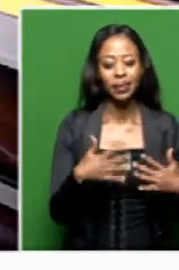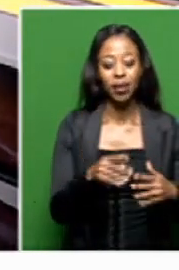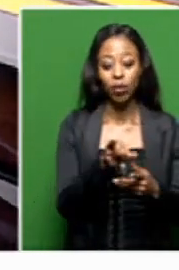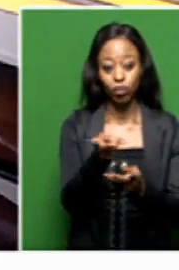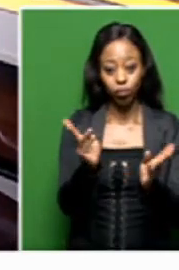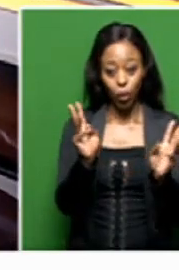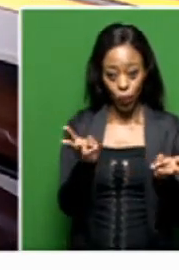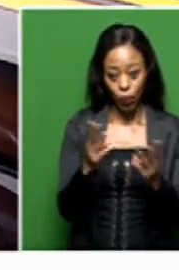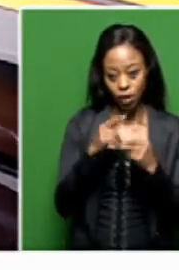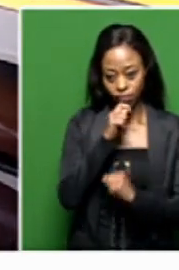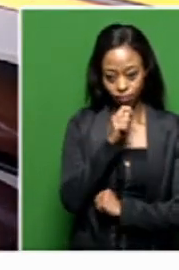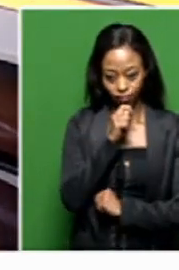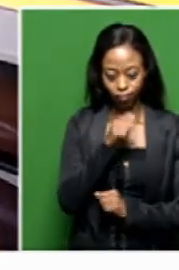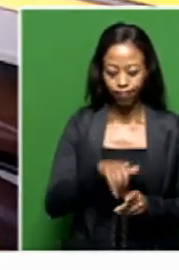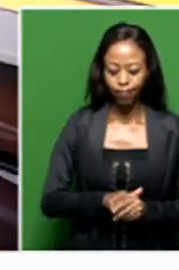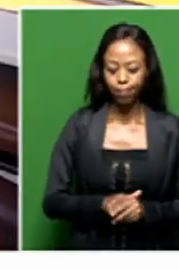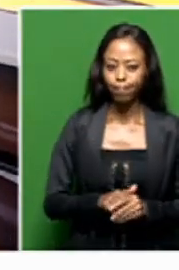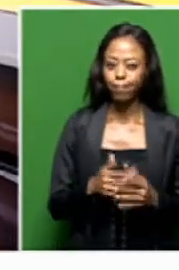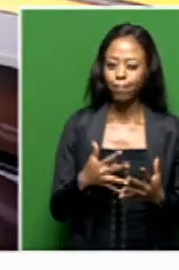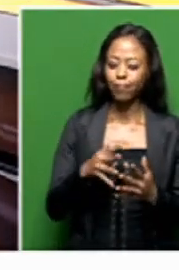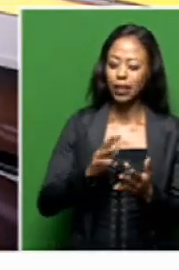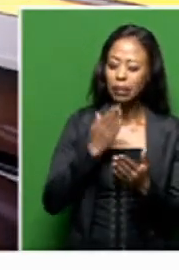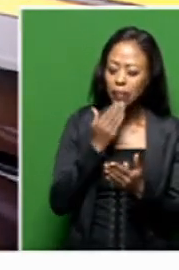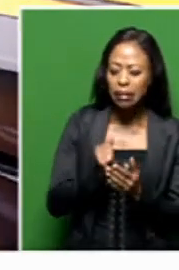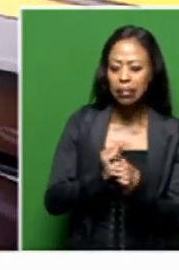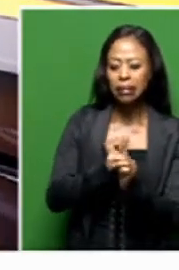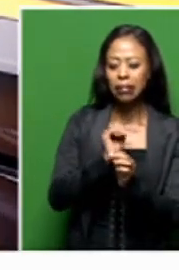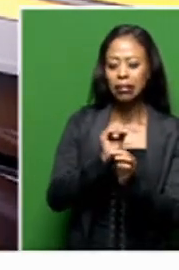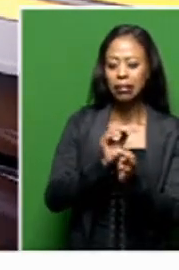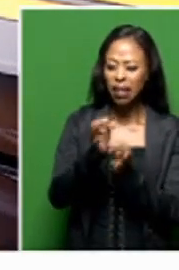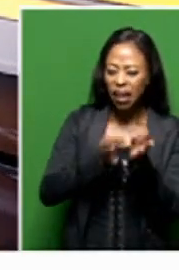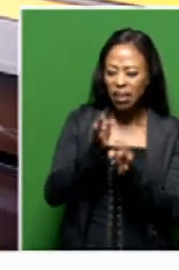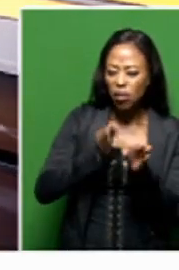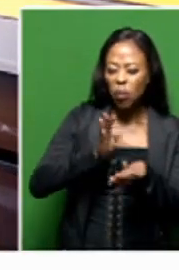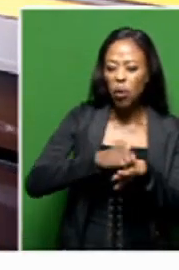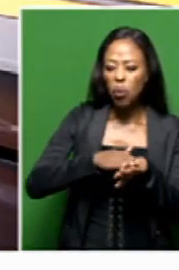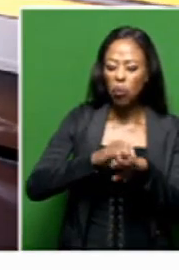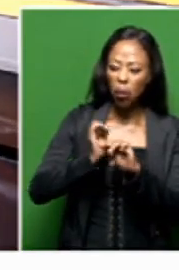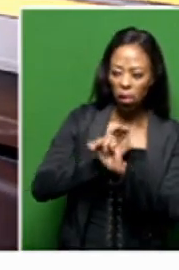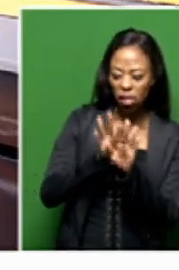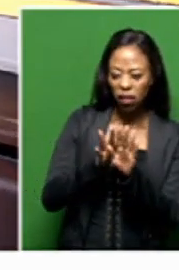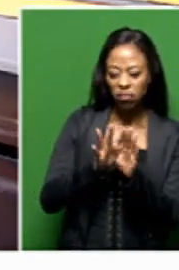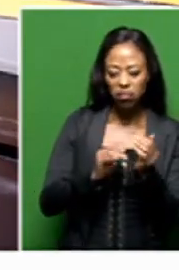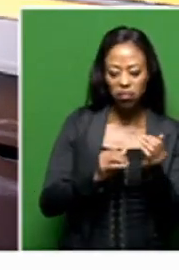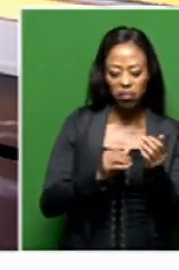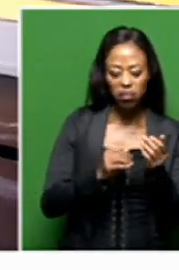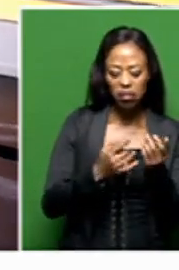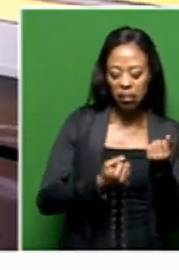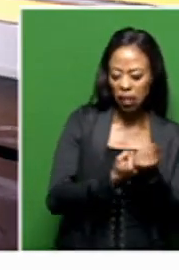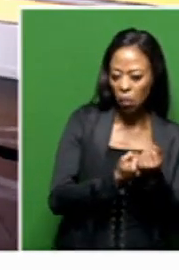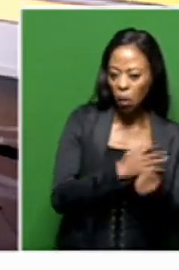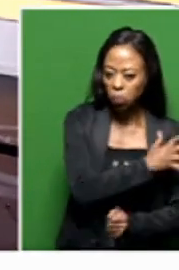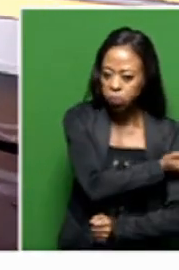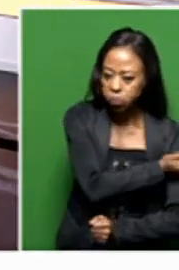viewers. Dr. Crisp, let's just start with some clarification in terms of the booster jabs and who exactly